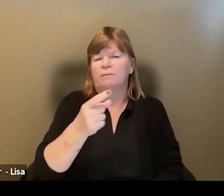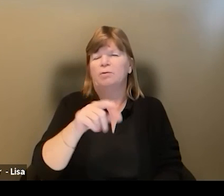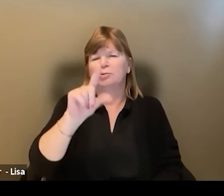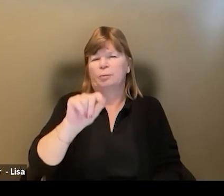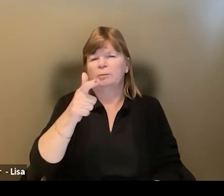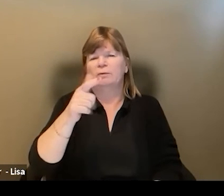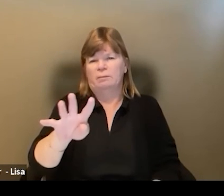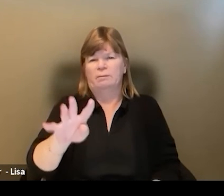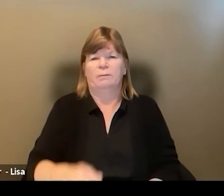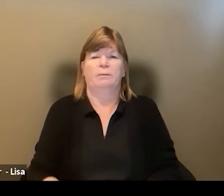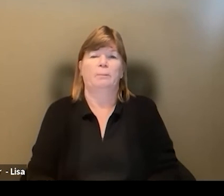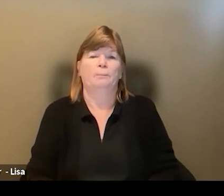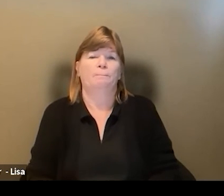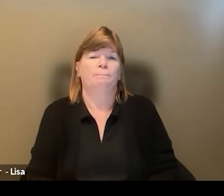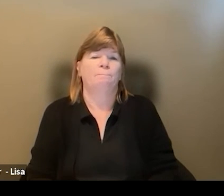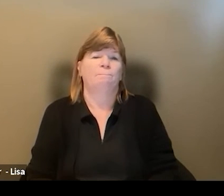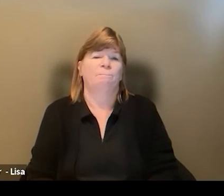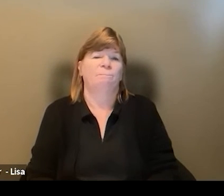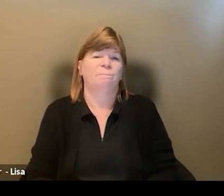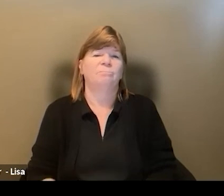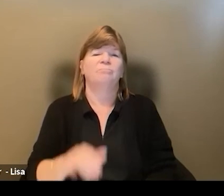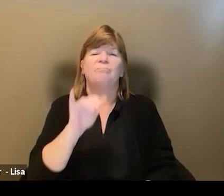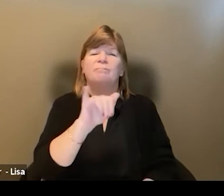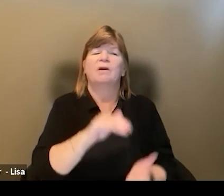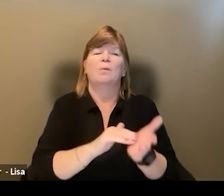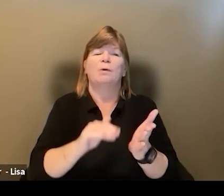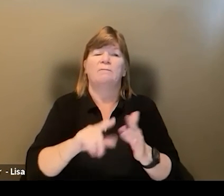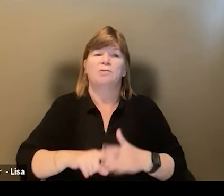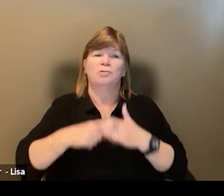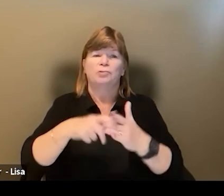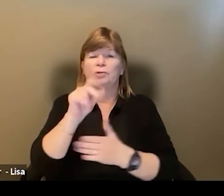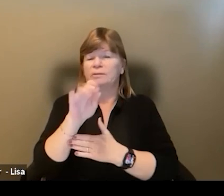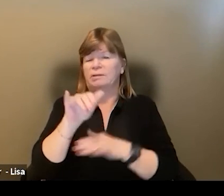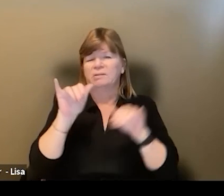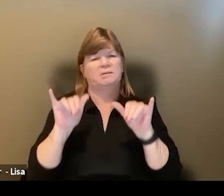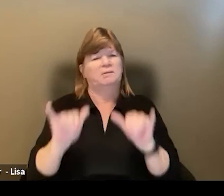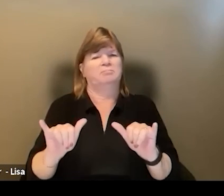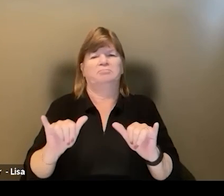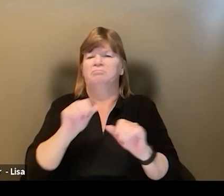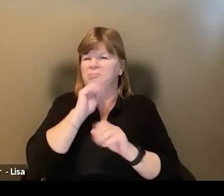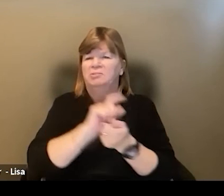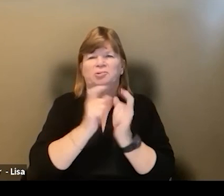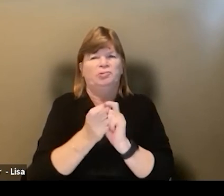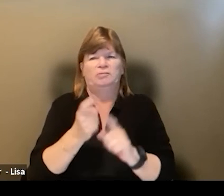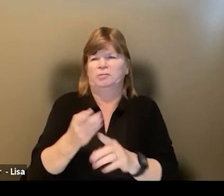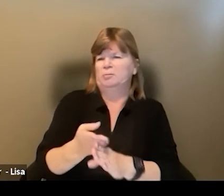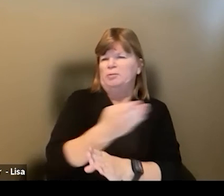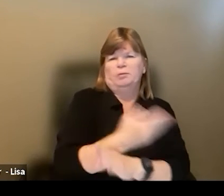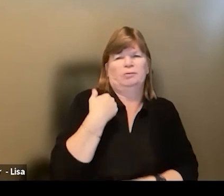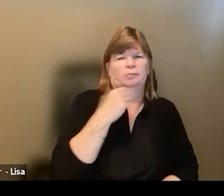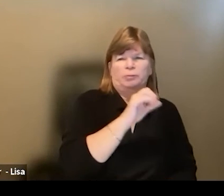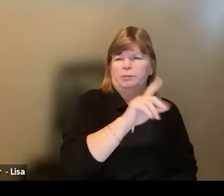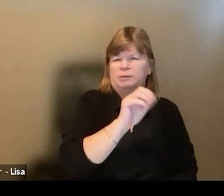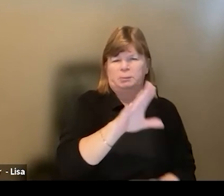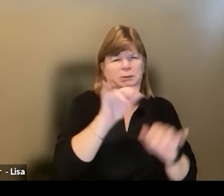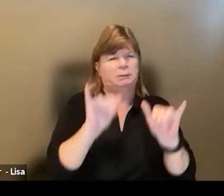7/1/2024. So July 1st, 2024. And this waiver effective date has not changed since our last presentation late last